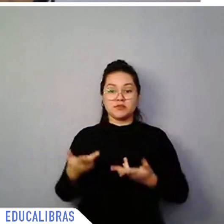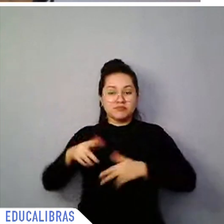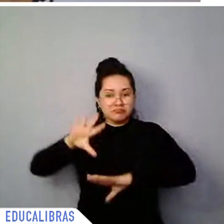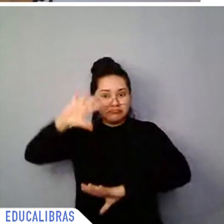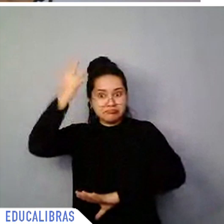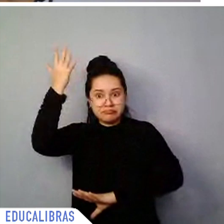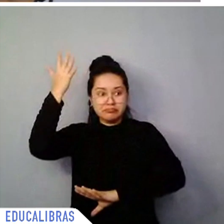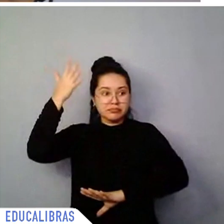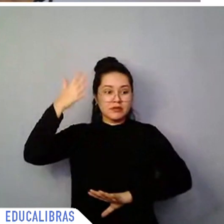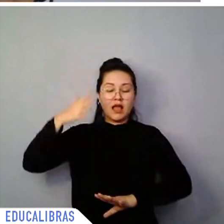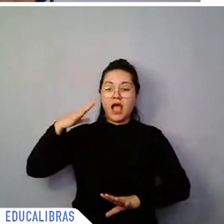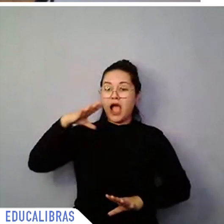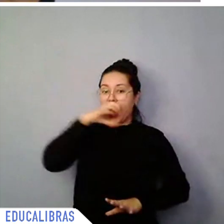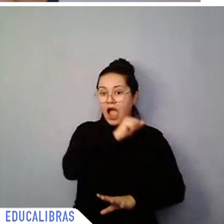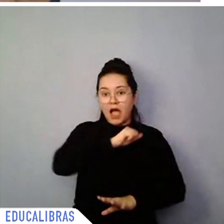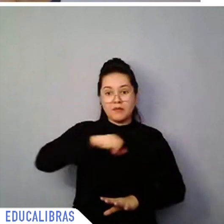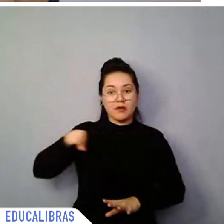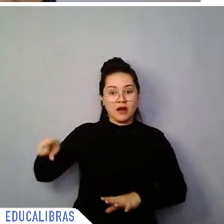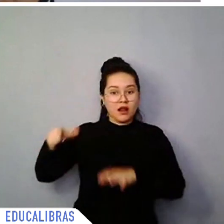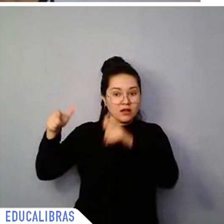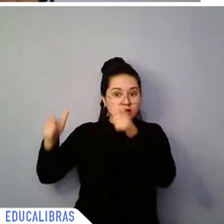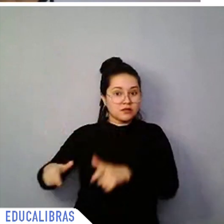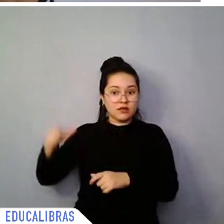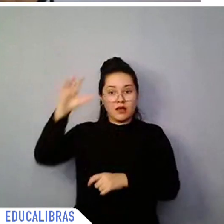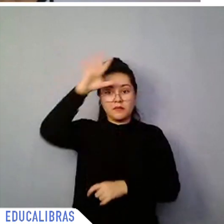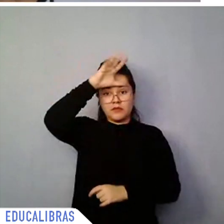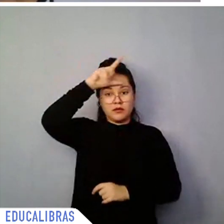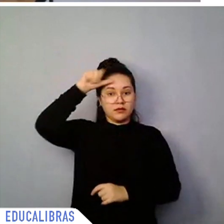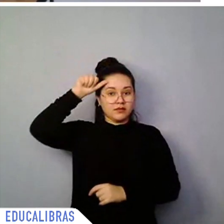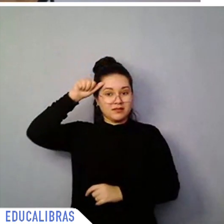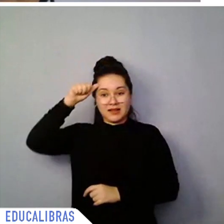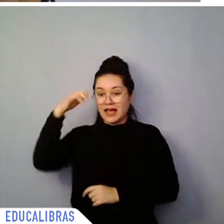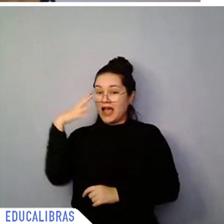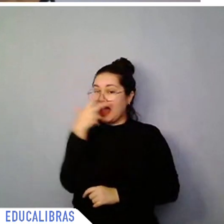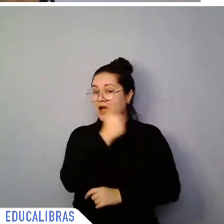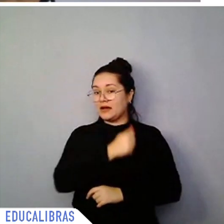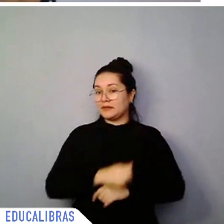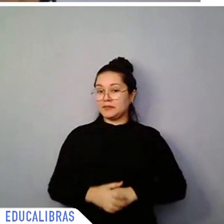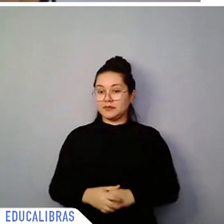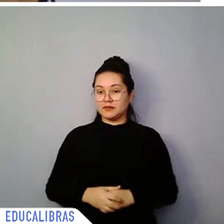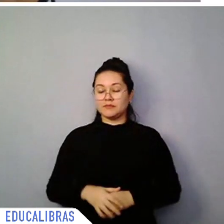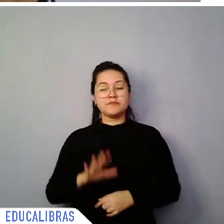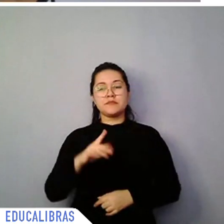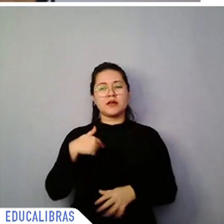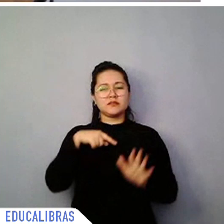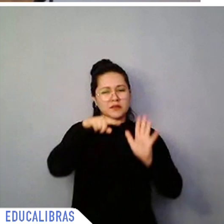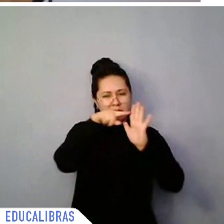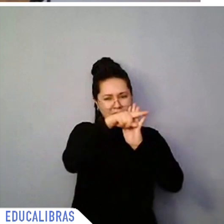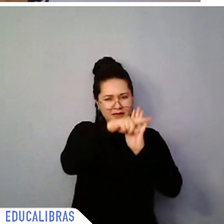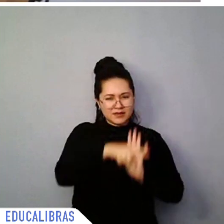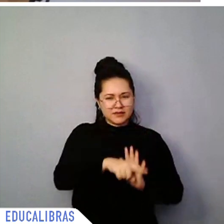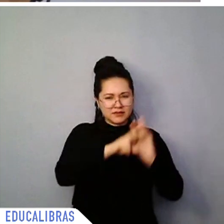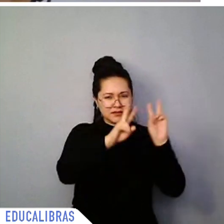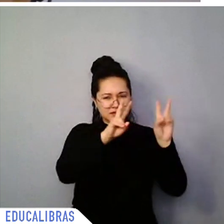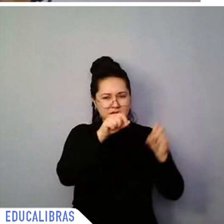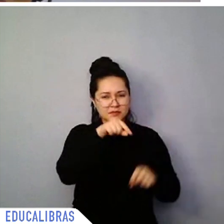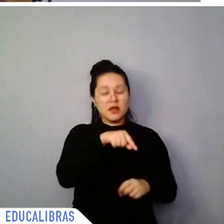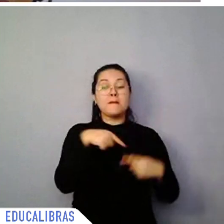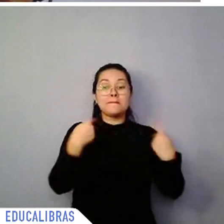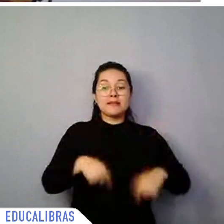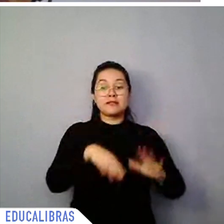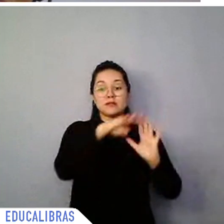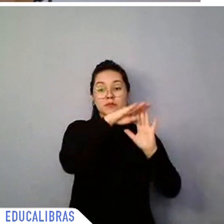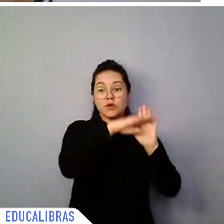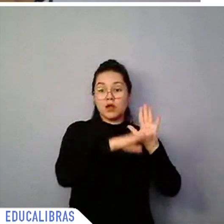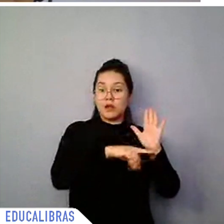in Manaus, it came up very quickly and spread very quickly, and that can happen, and we have to be very attentive to that.